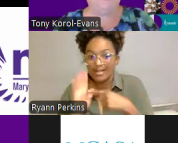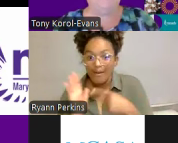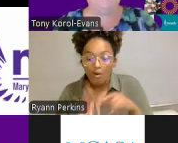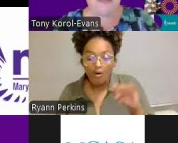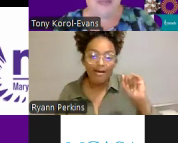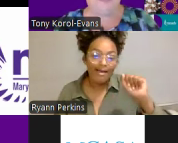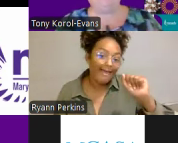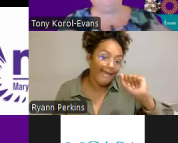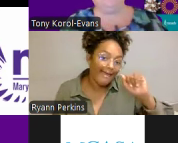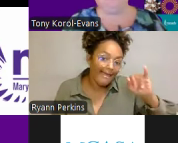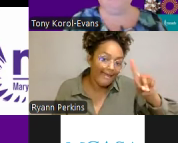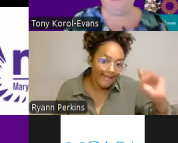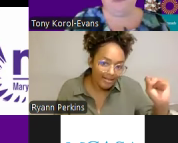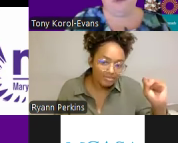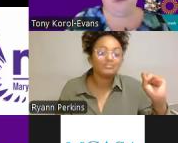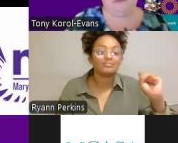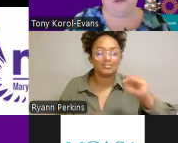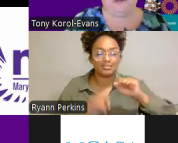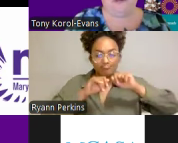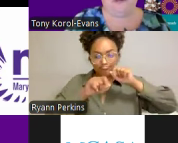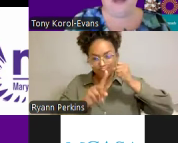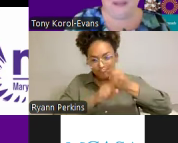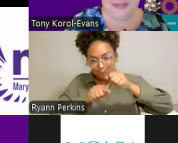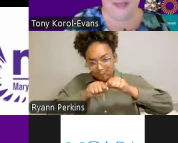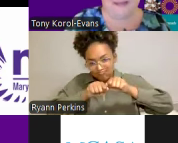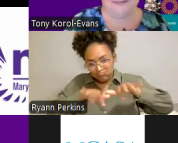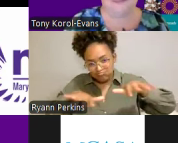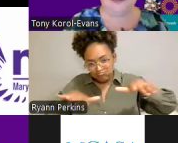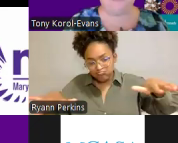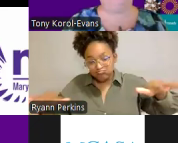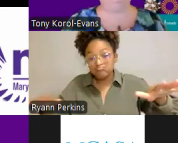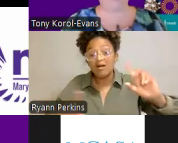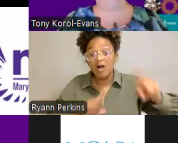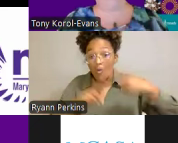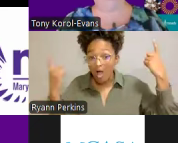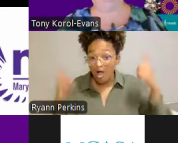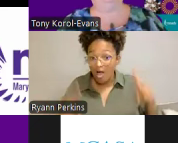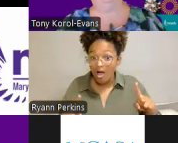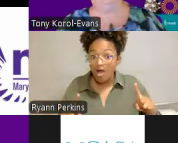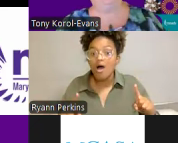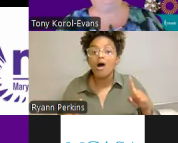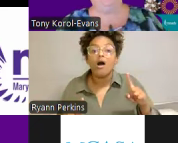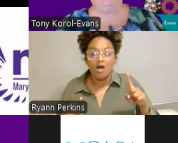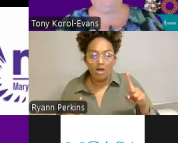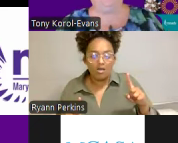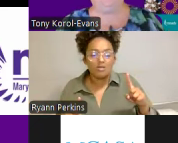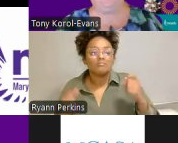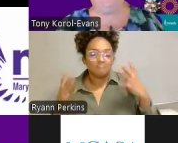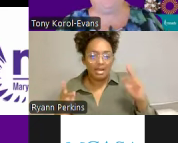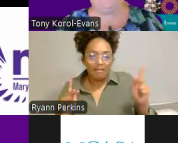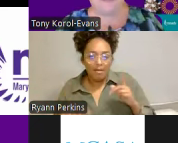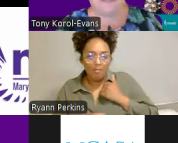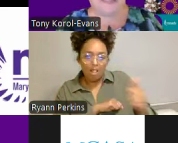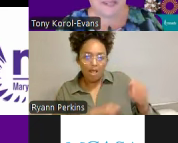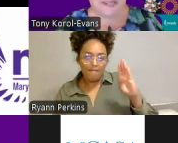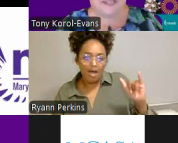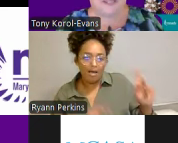were gay and sleeping with people who were not gay, right? So it was really